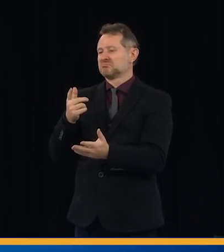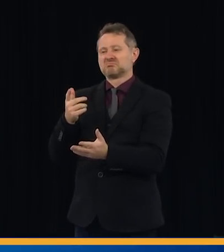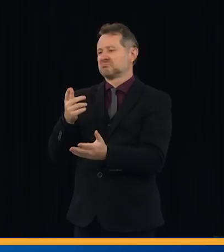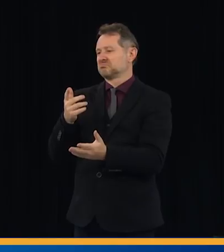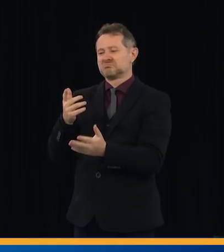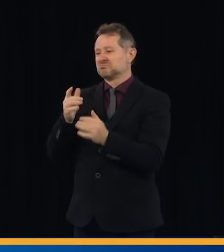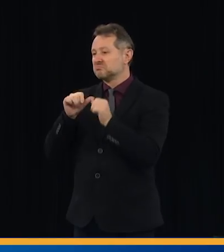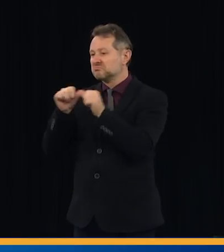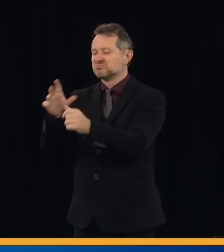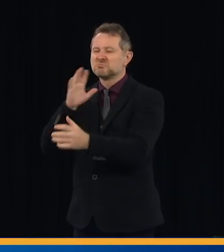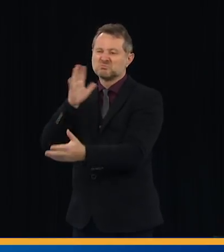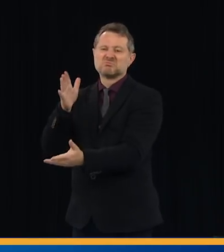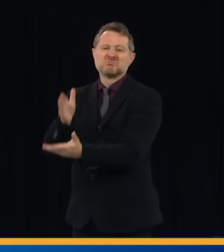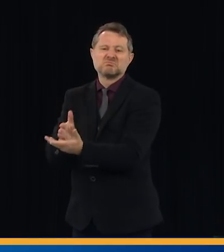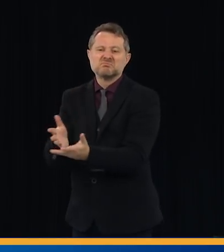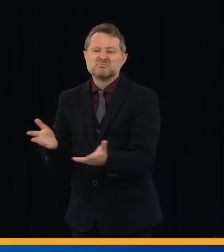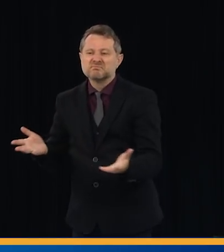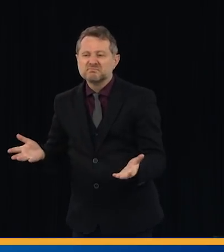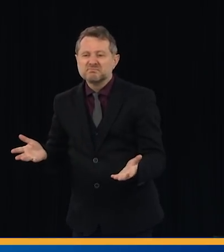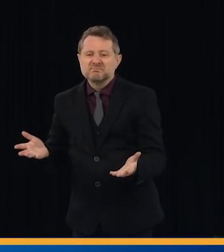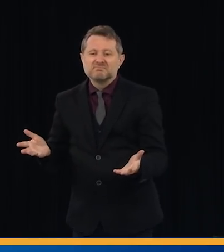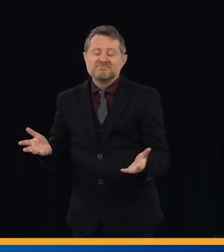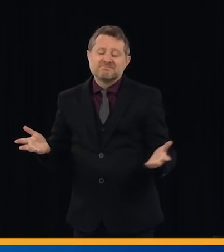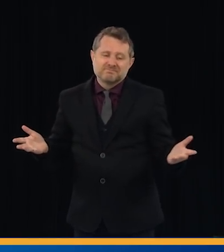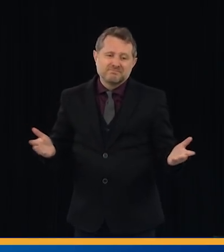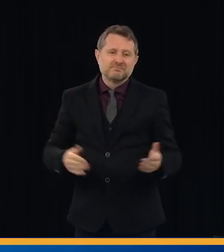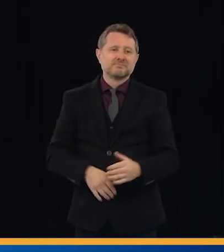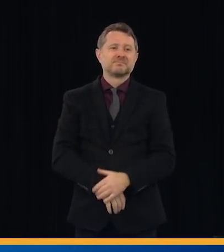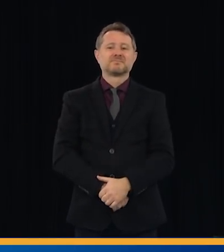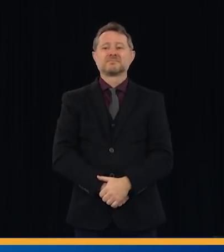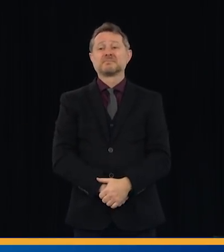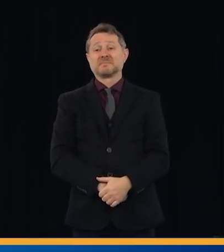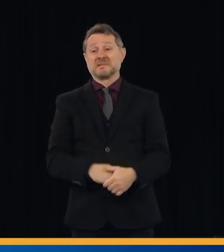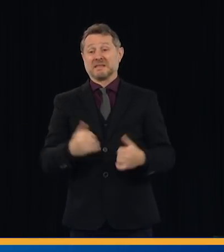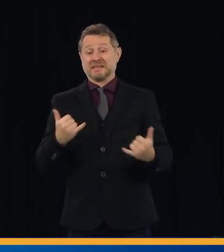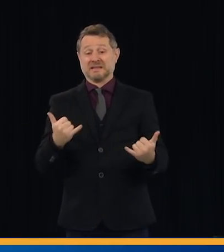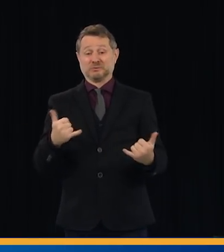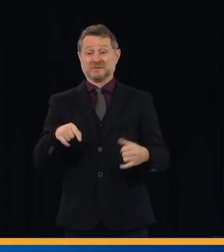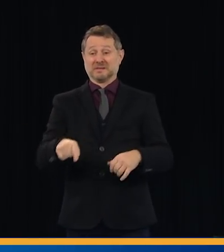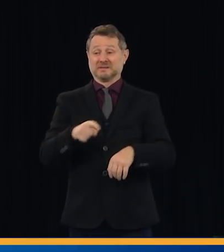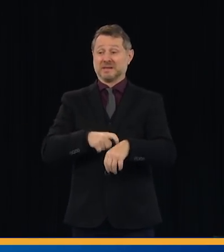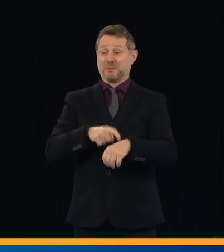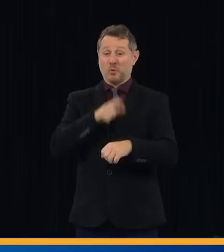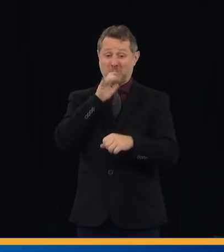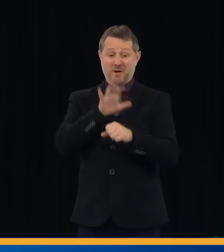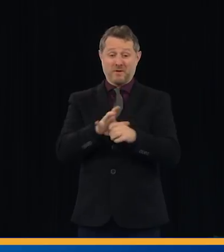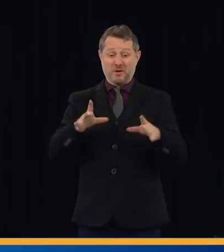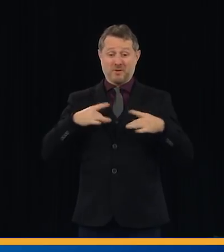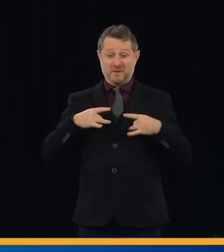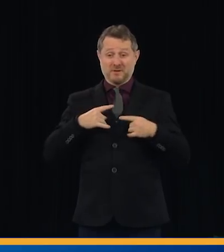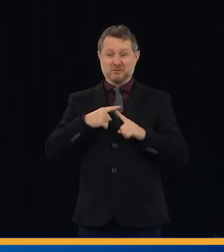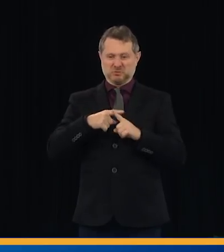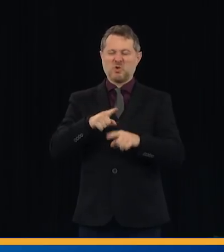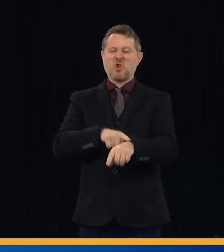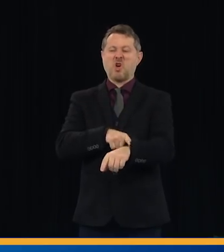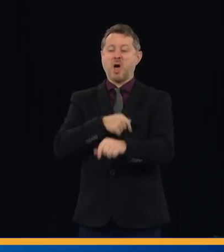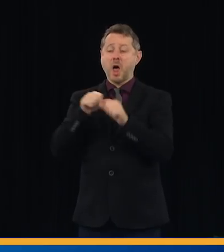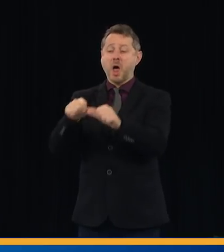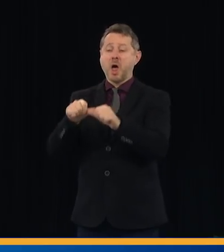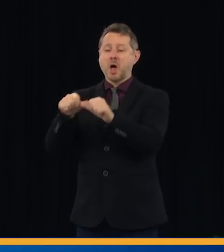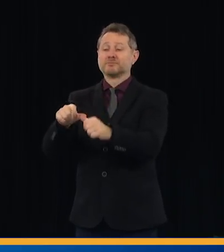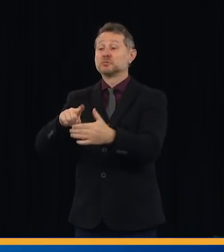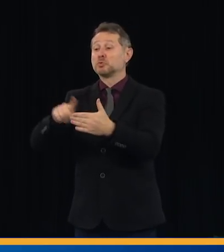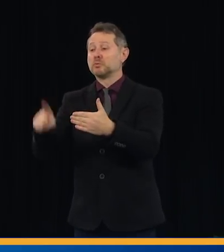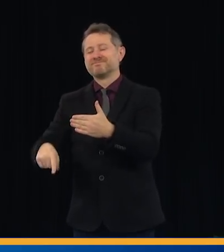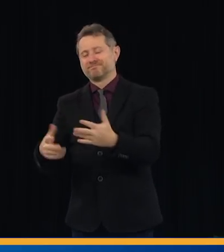true. It's more dramatic in this situation. Since this has been going on a period of